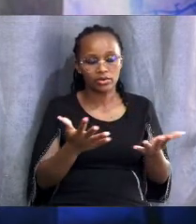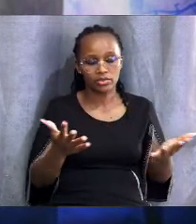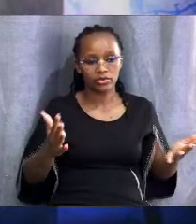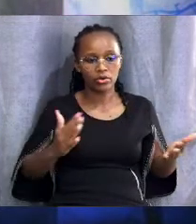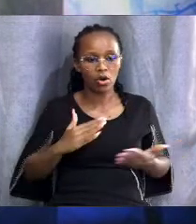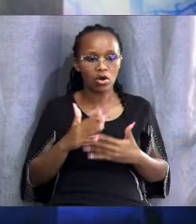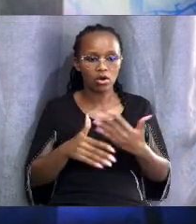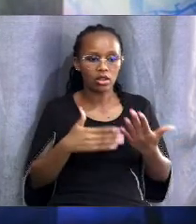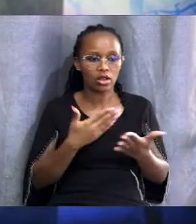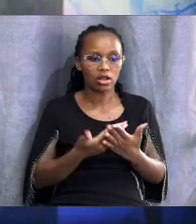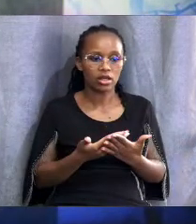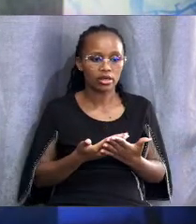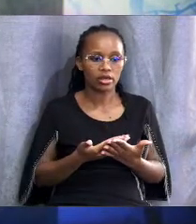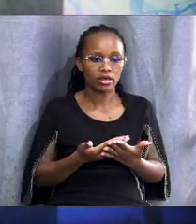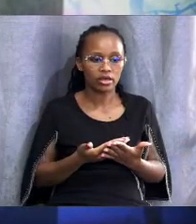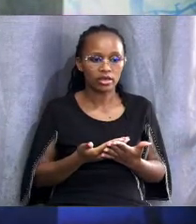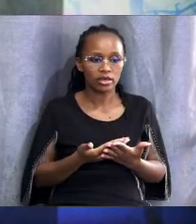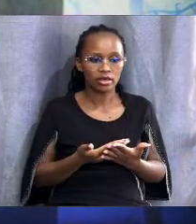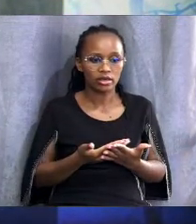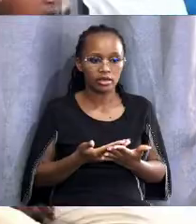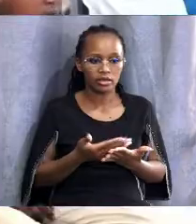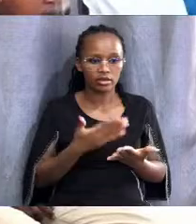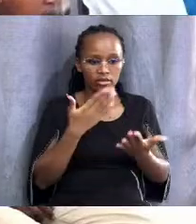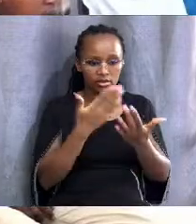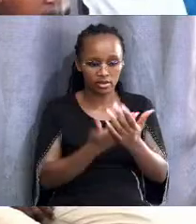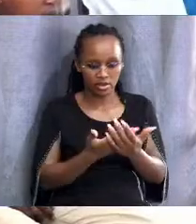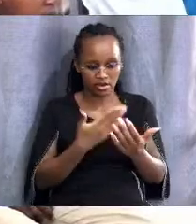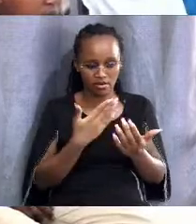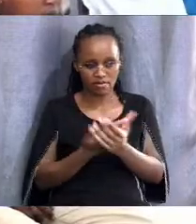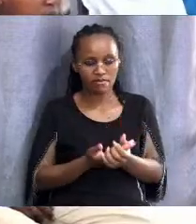be with you all. Thank you.